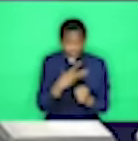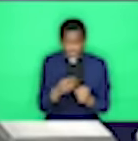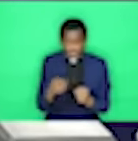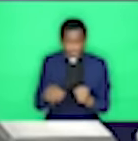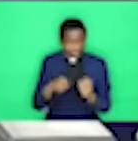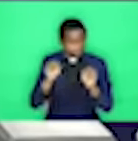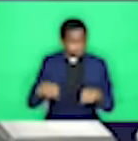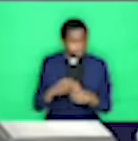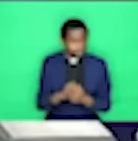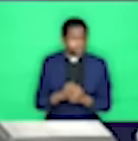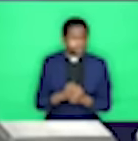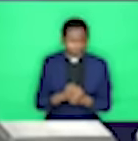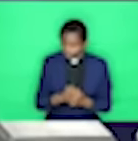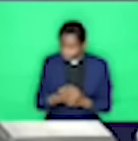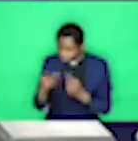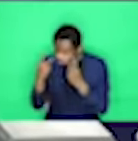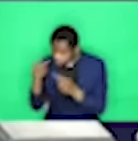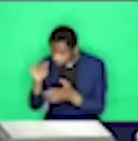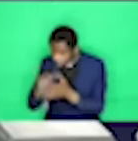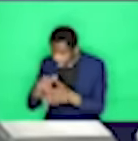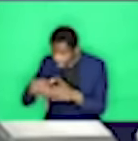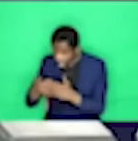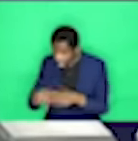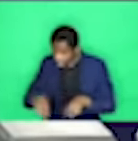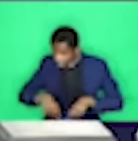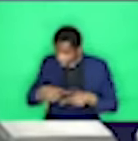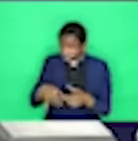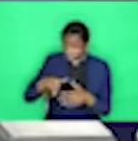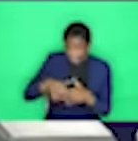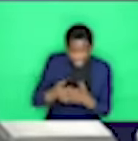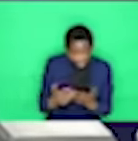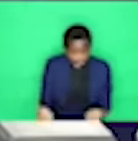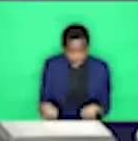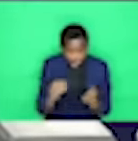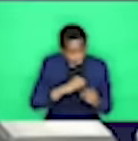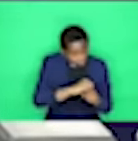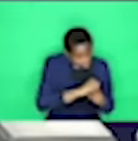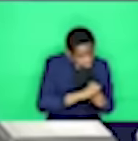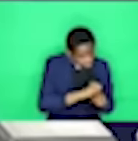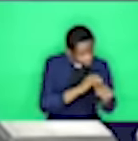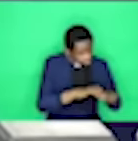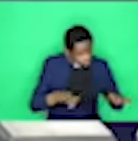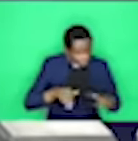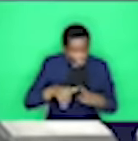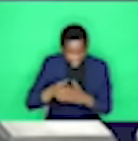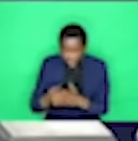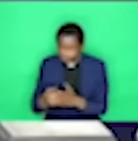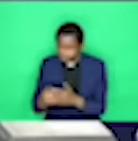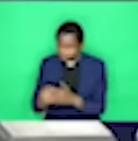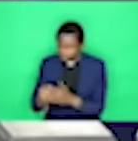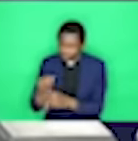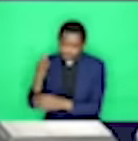They saw that the way they lived and the way they raised their children had a lasting